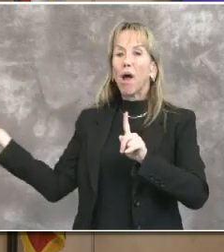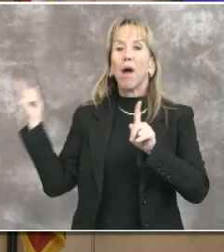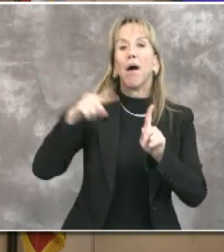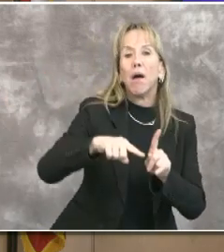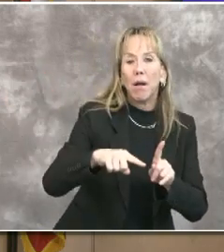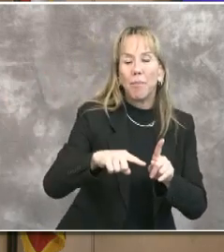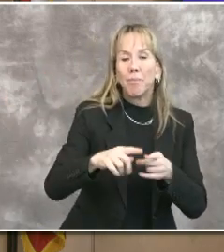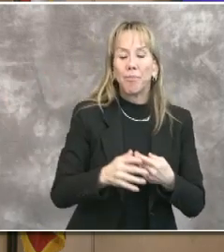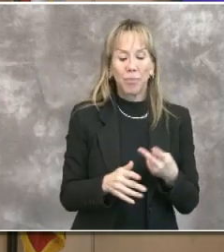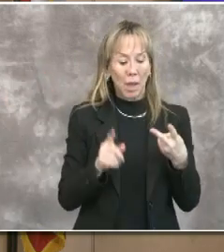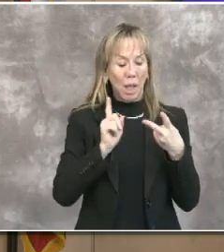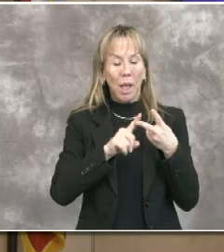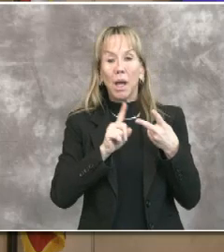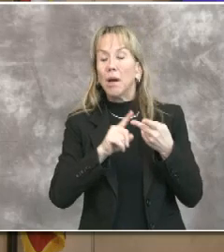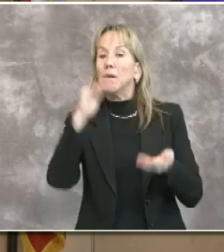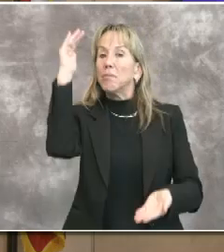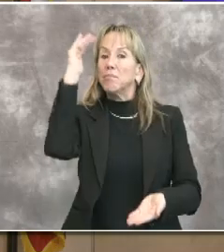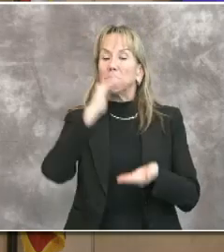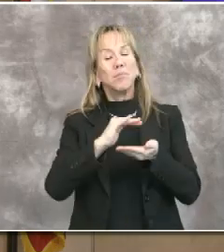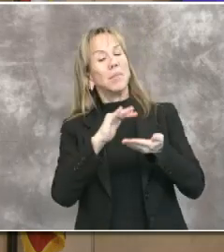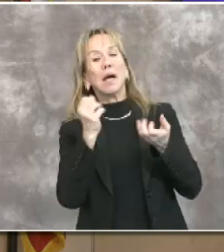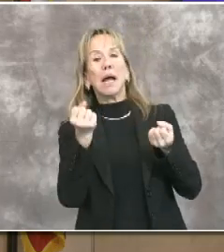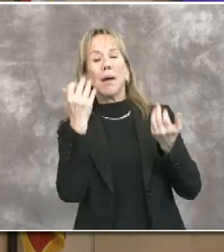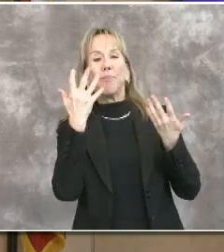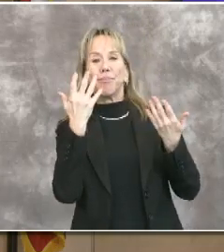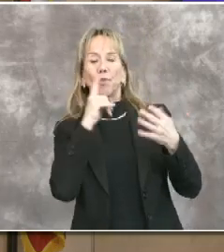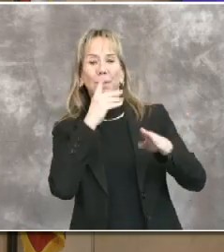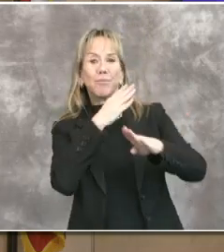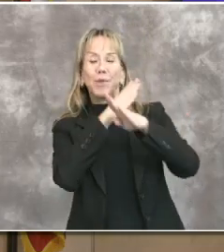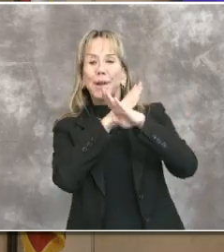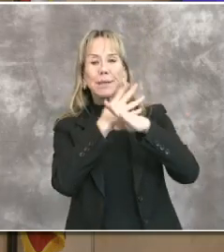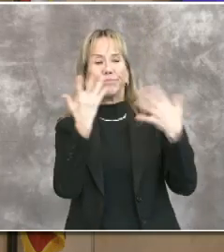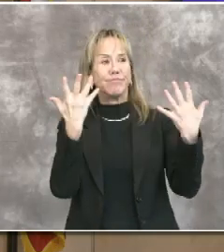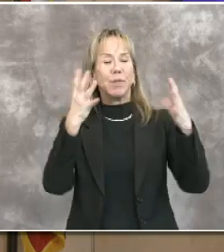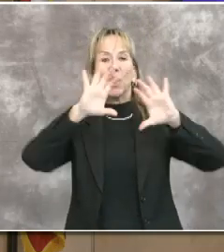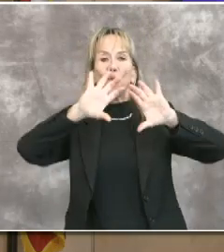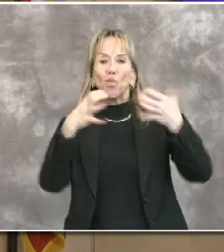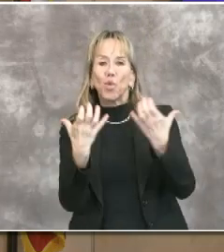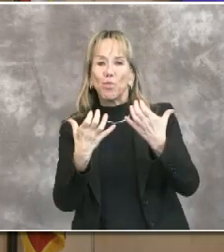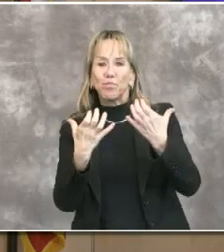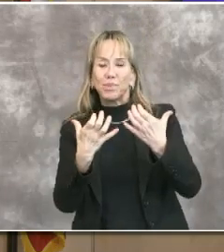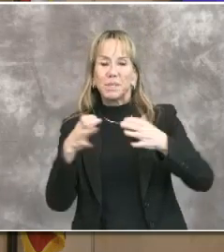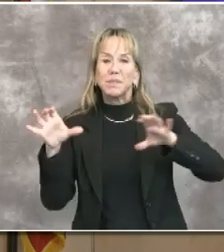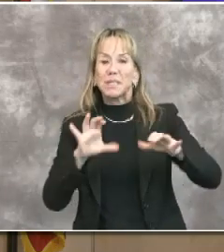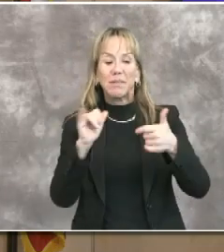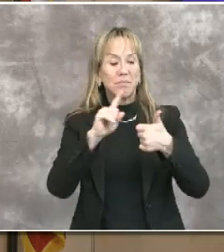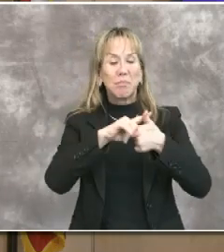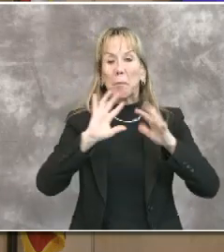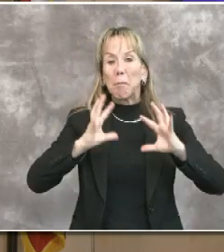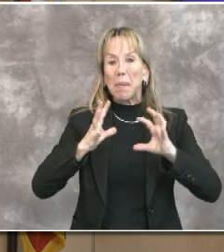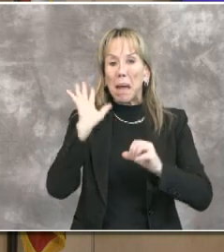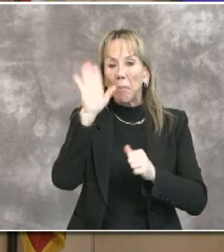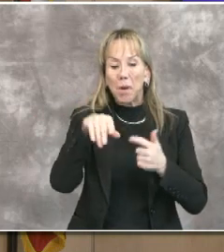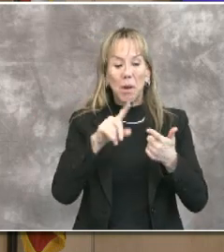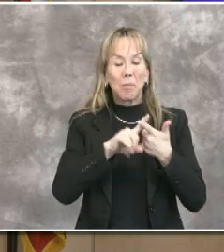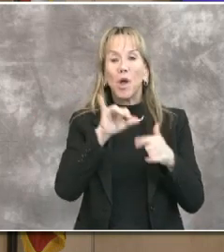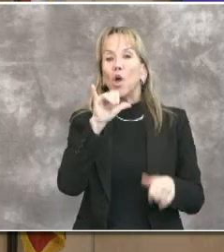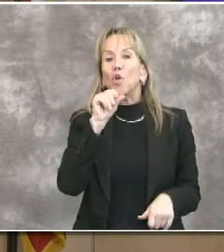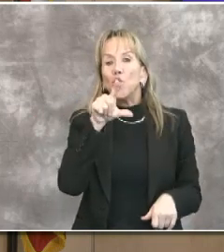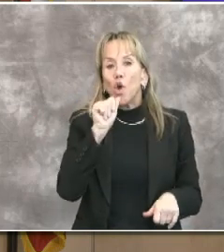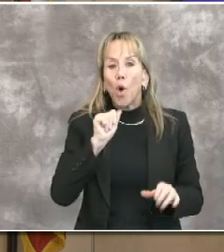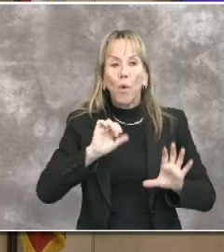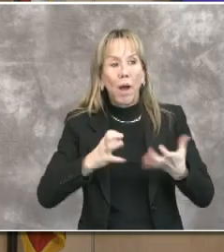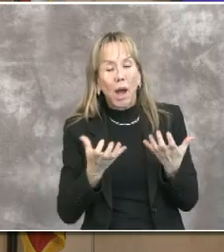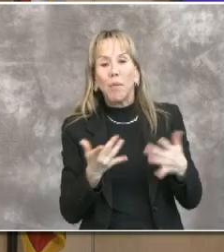group activities, like a basketball game in a park, playing football, doing yoga. We said you could walk or move through a park, but not stop and have